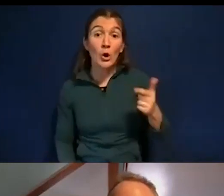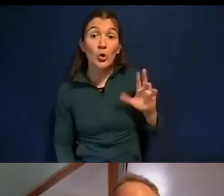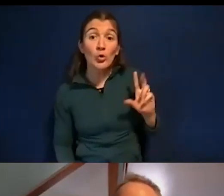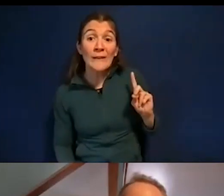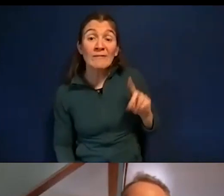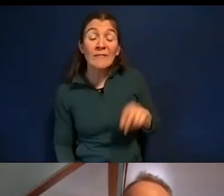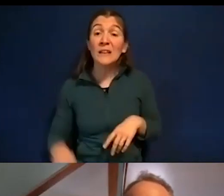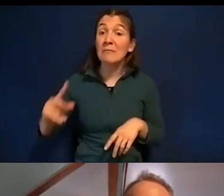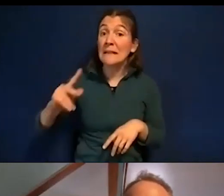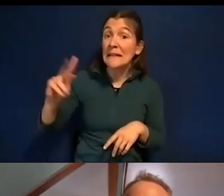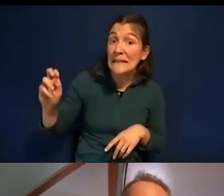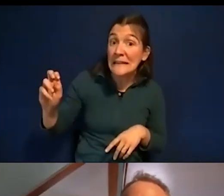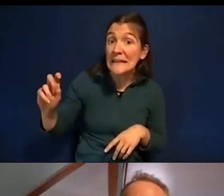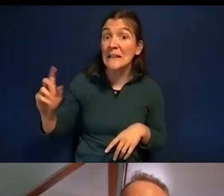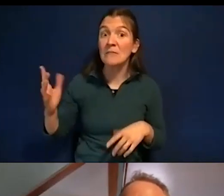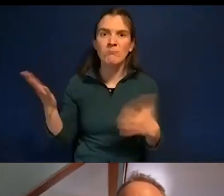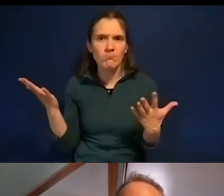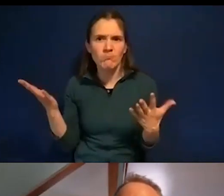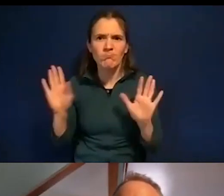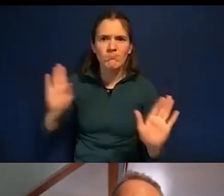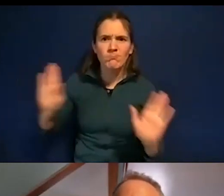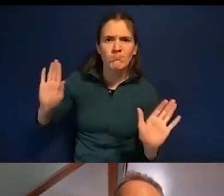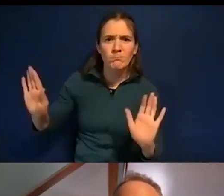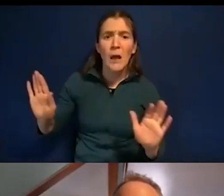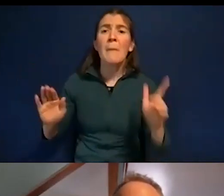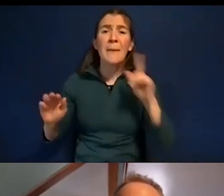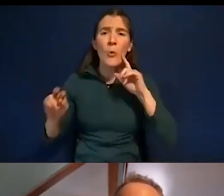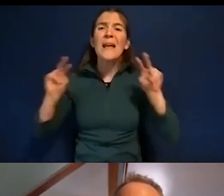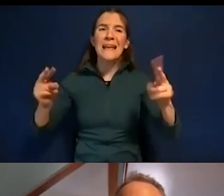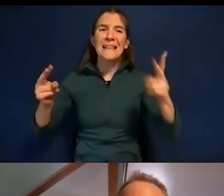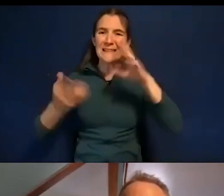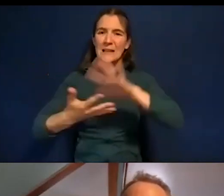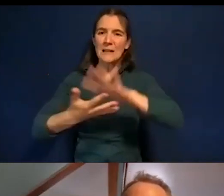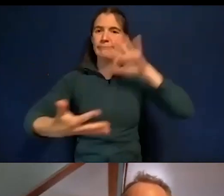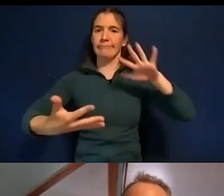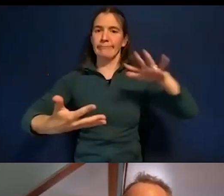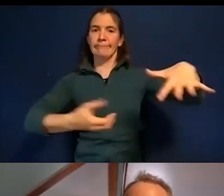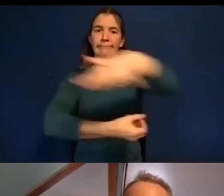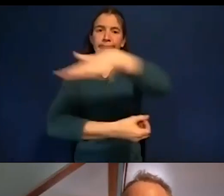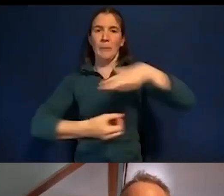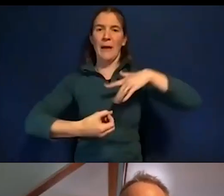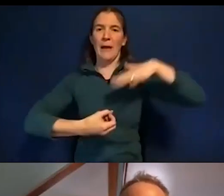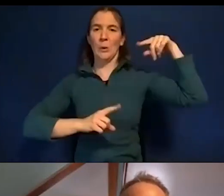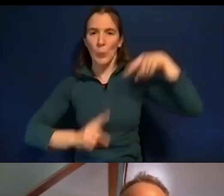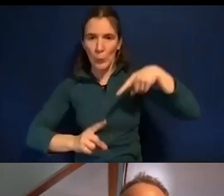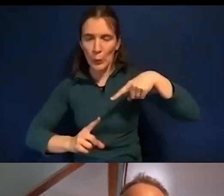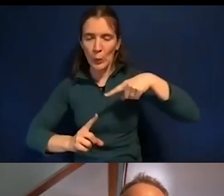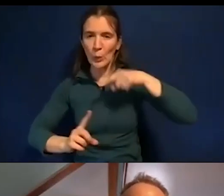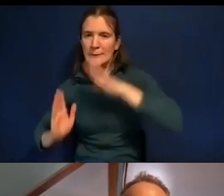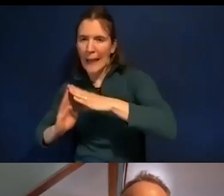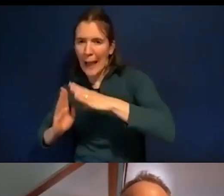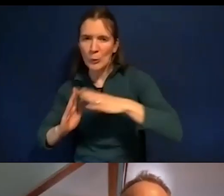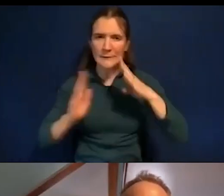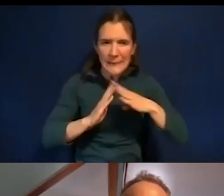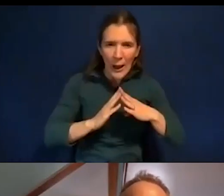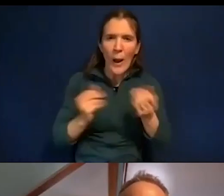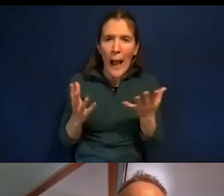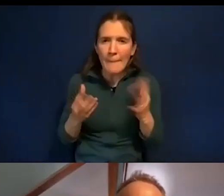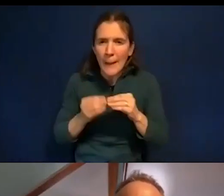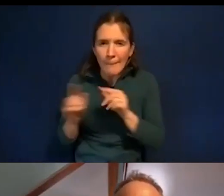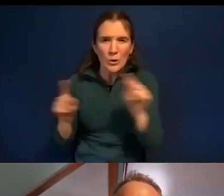Keene. And again, that stuff's available at the county level, but it's tough to get the actual, you know, town and city level